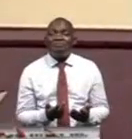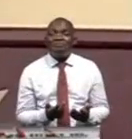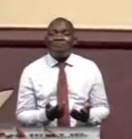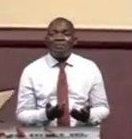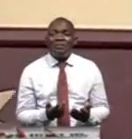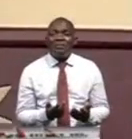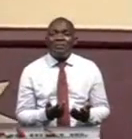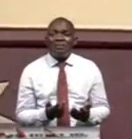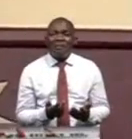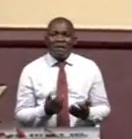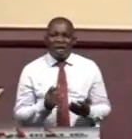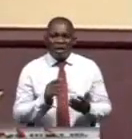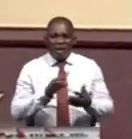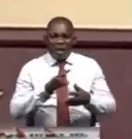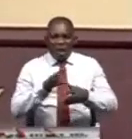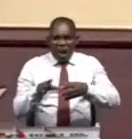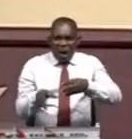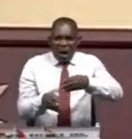as the total